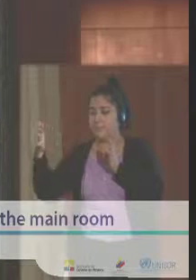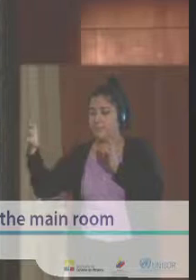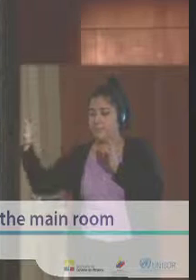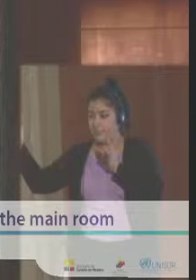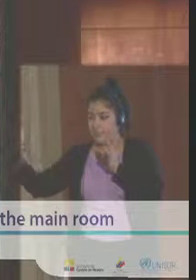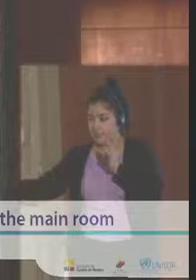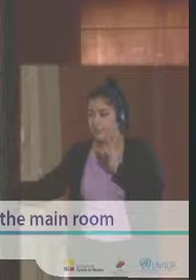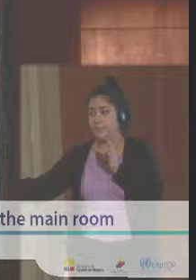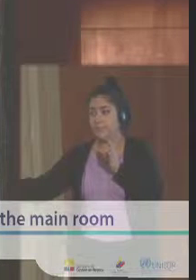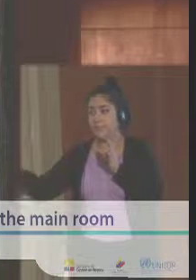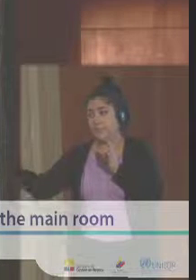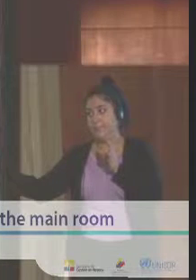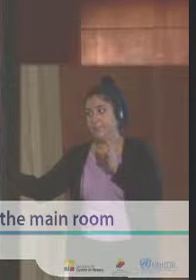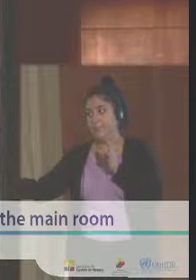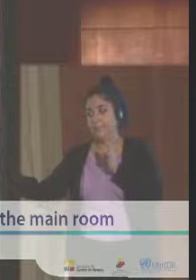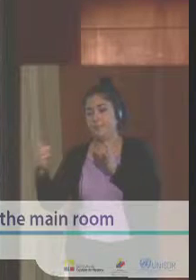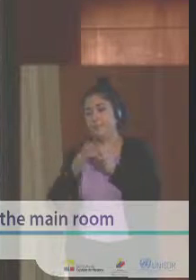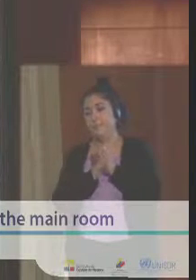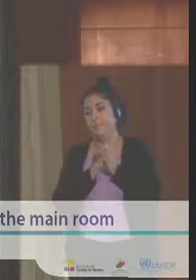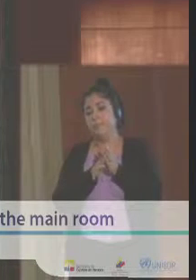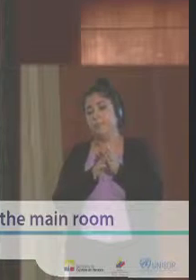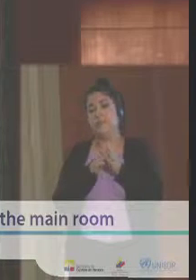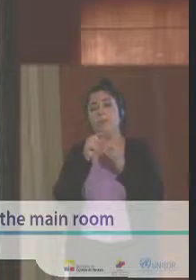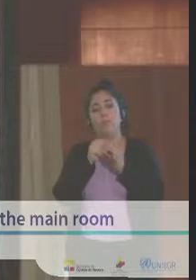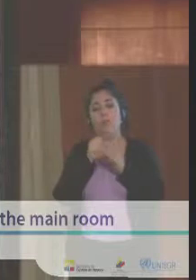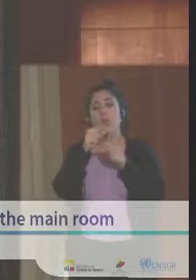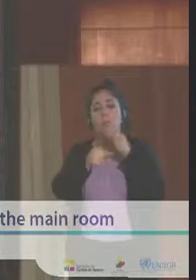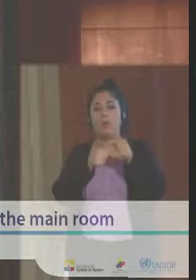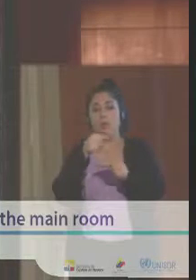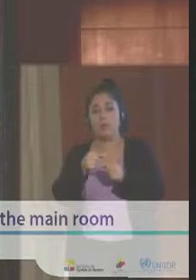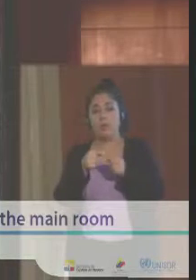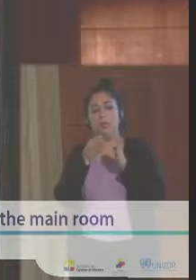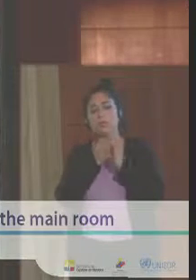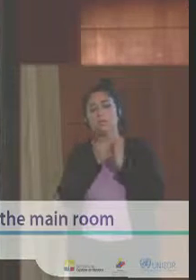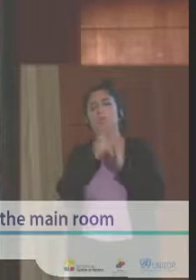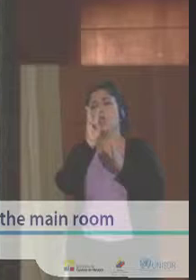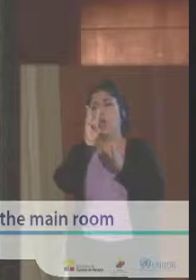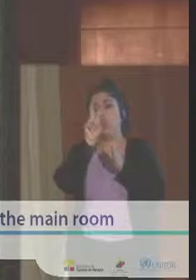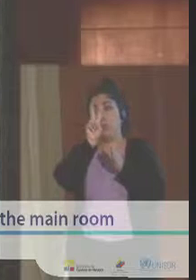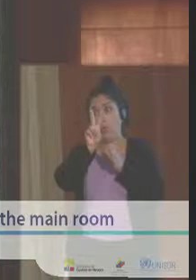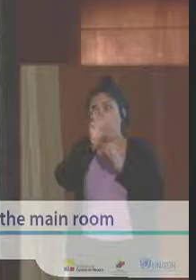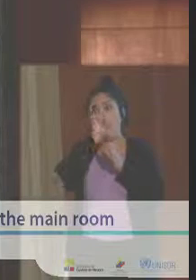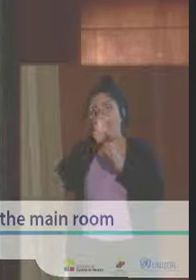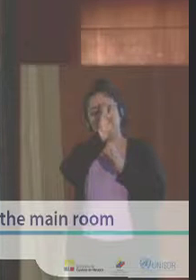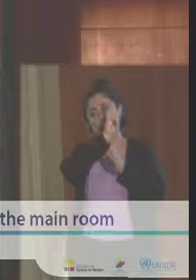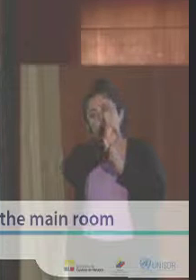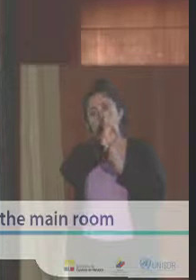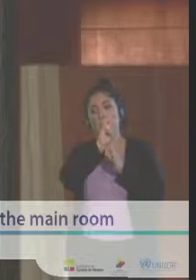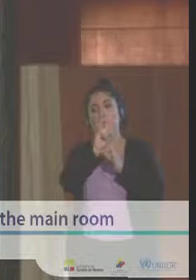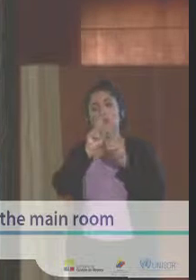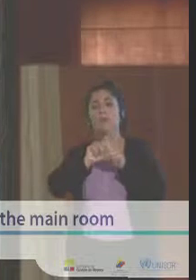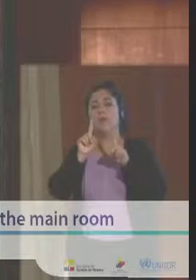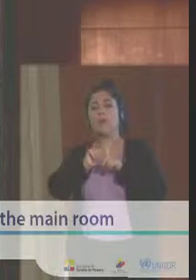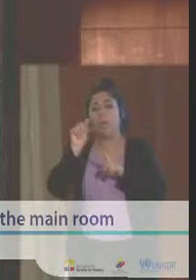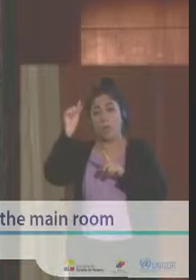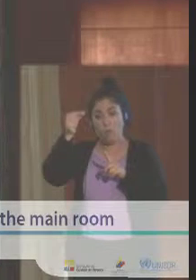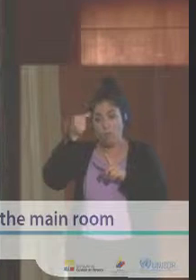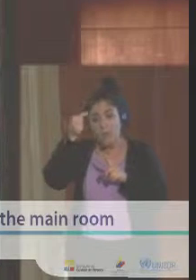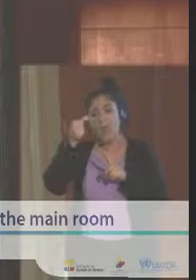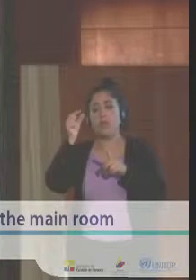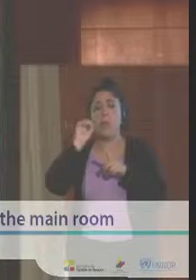we have been establishing, through coordinated work with regional governments, local governments, and a